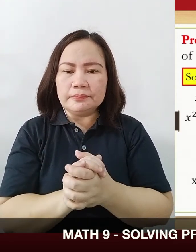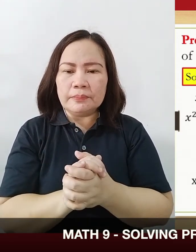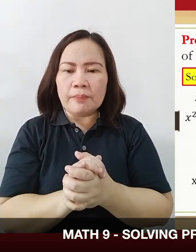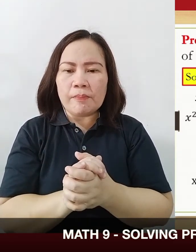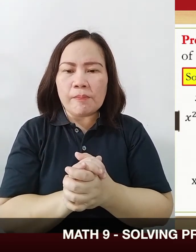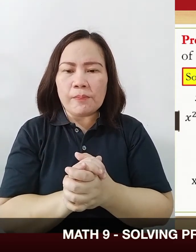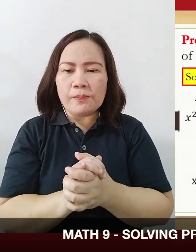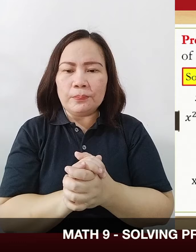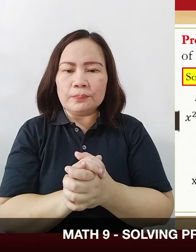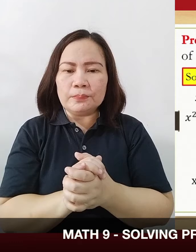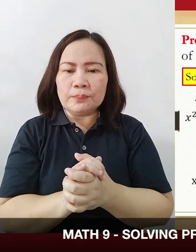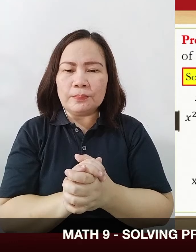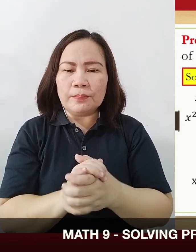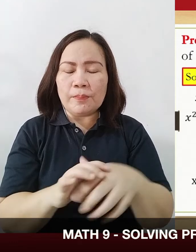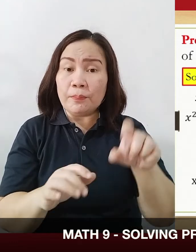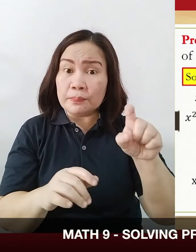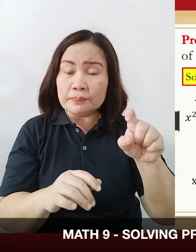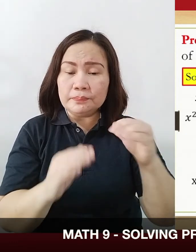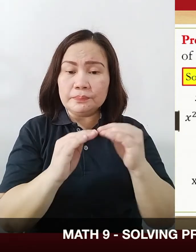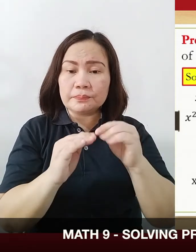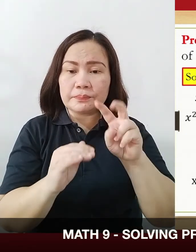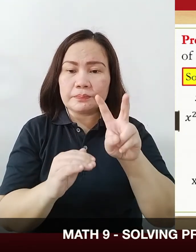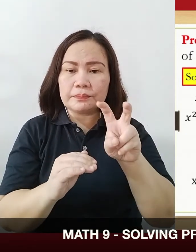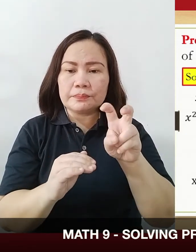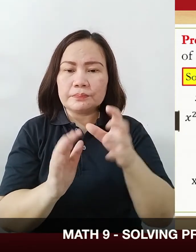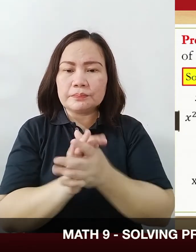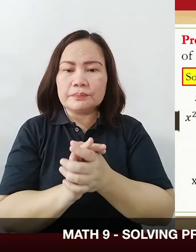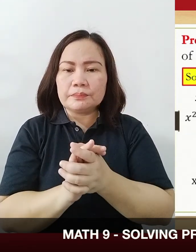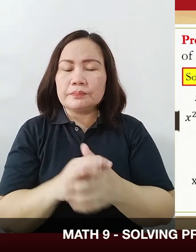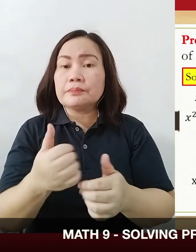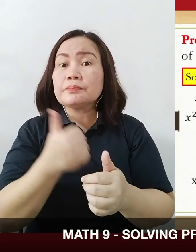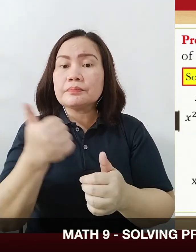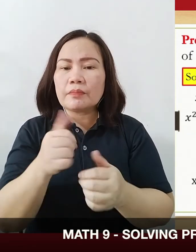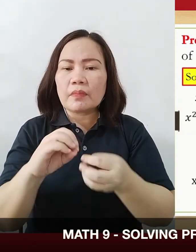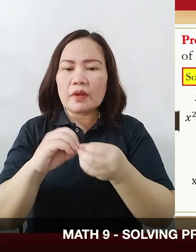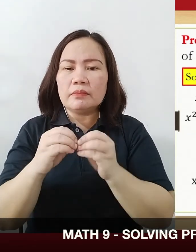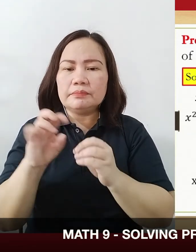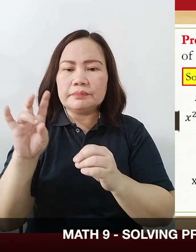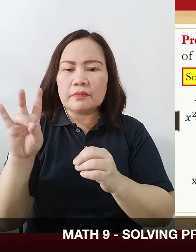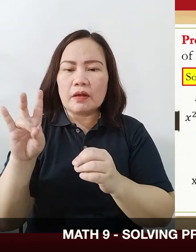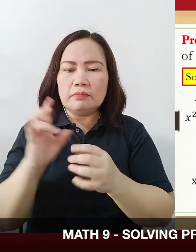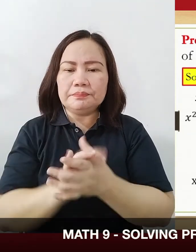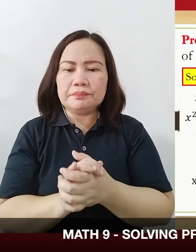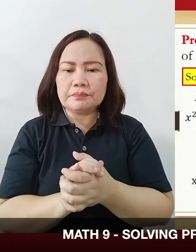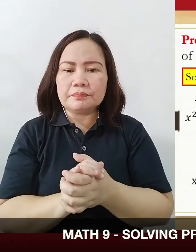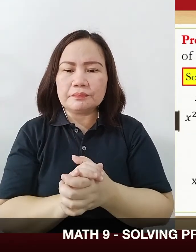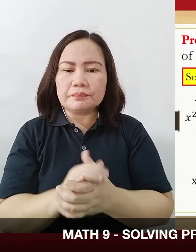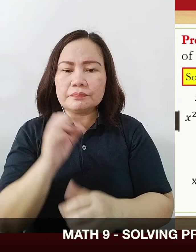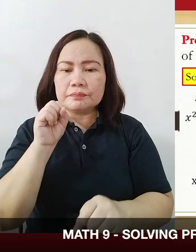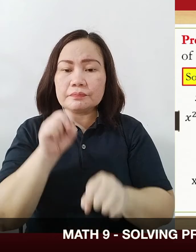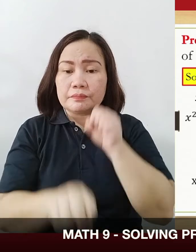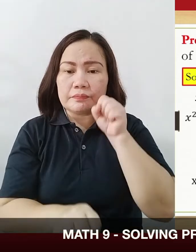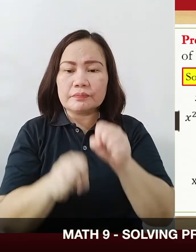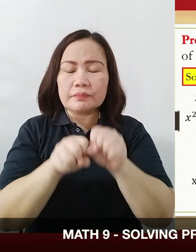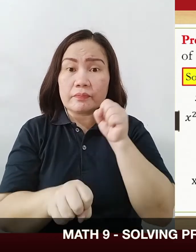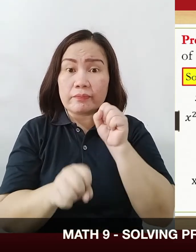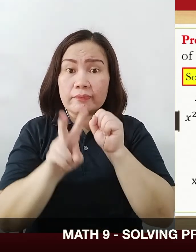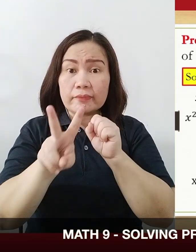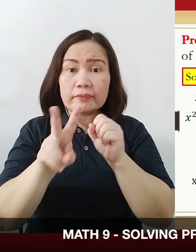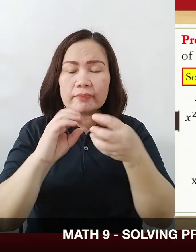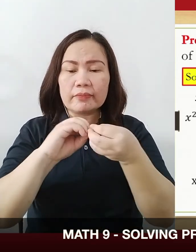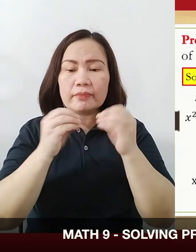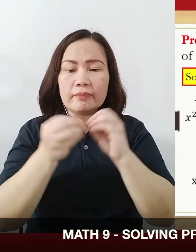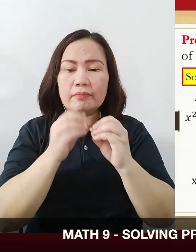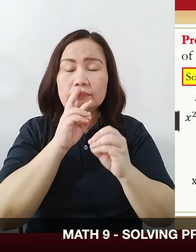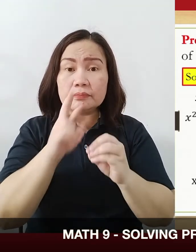if your x is 12, then the other number is 7. Okay. So,